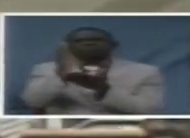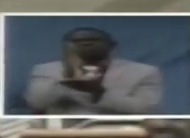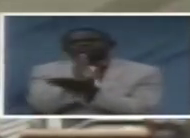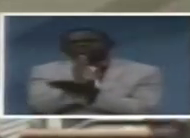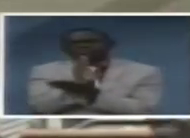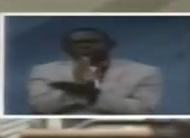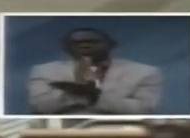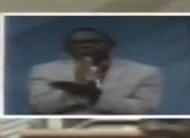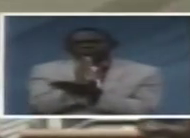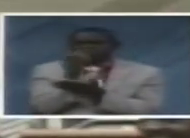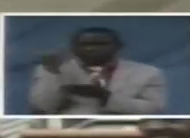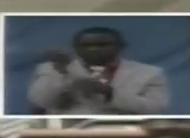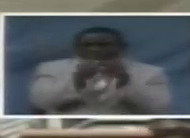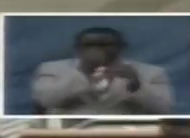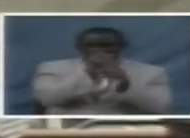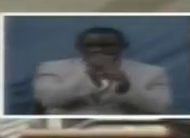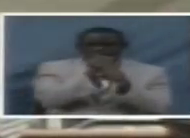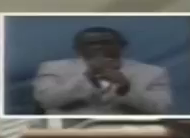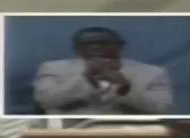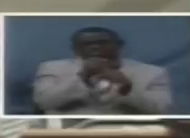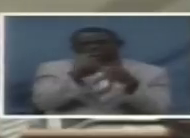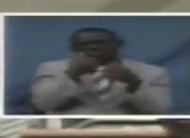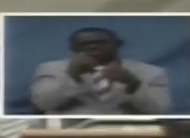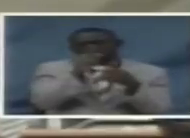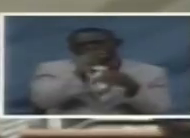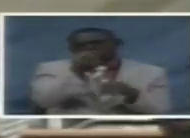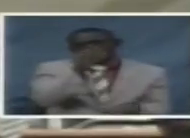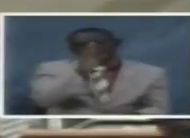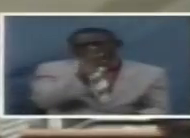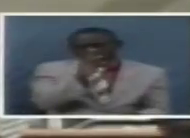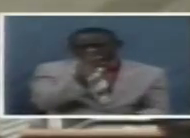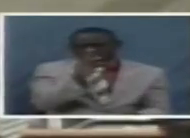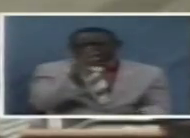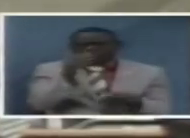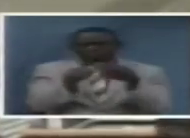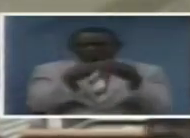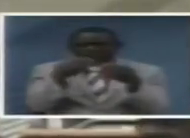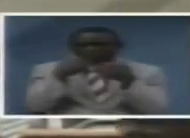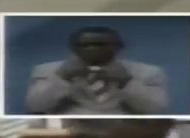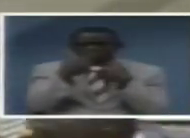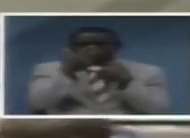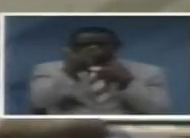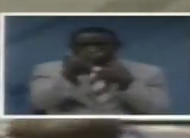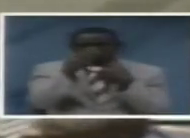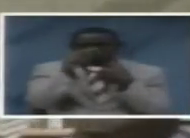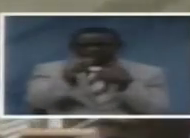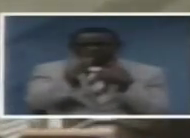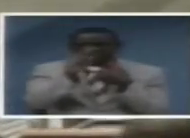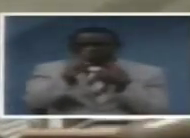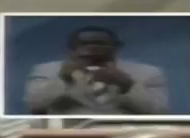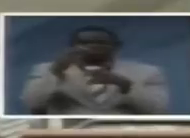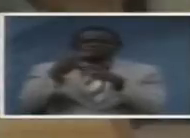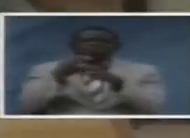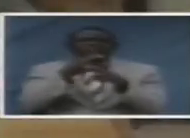end figure for last year, 2016. This translates into 3.2 months of